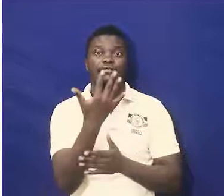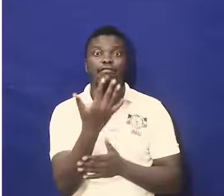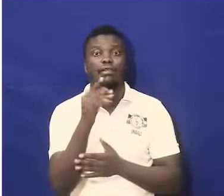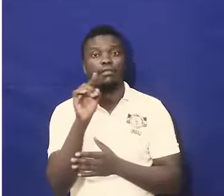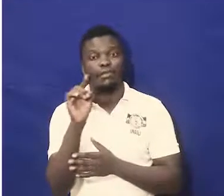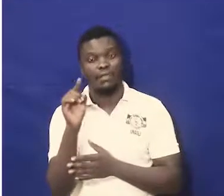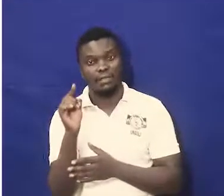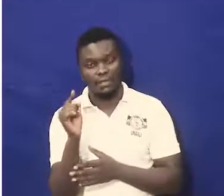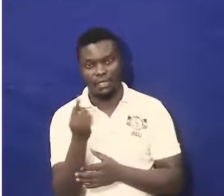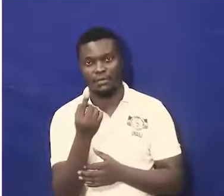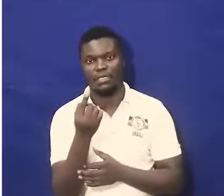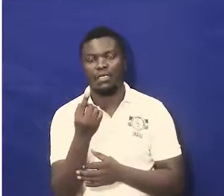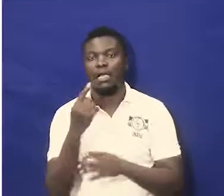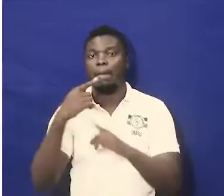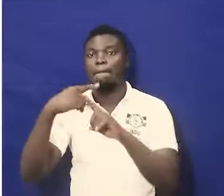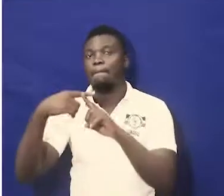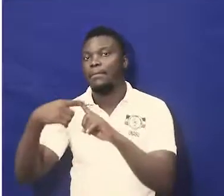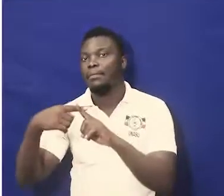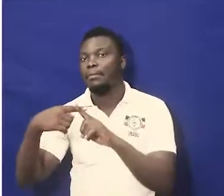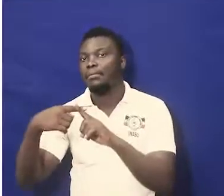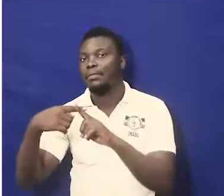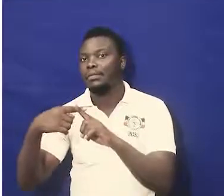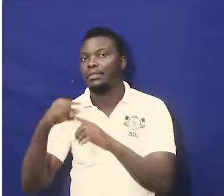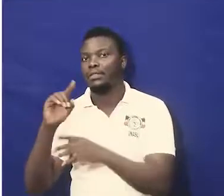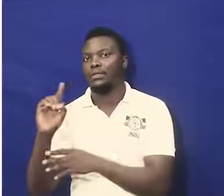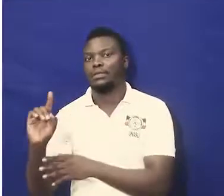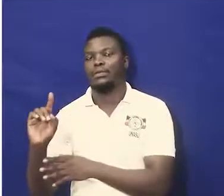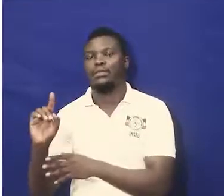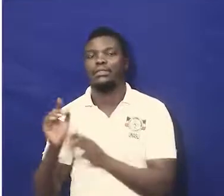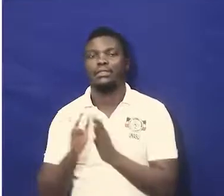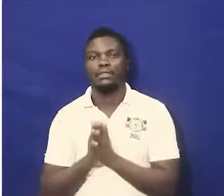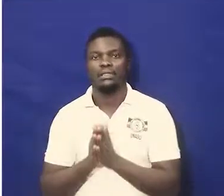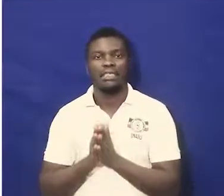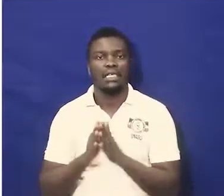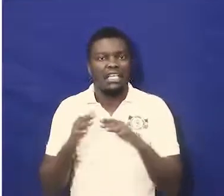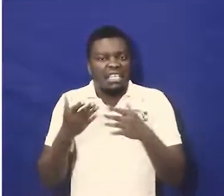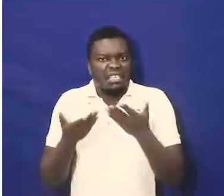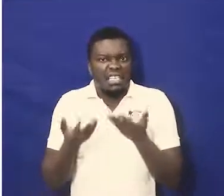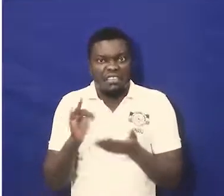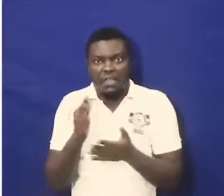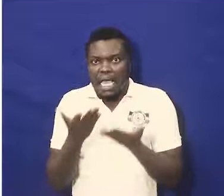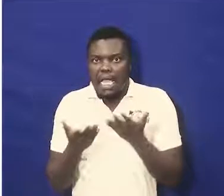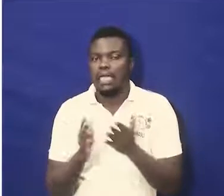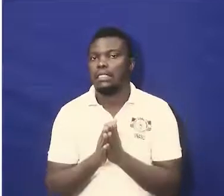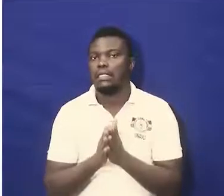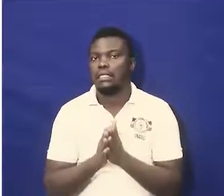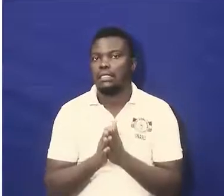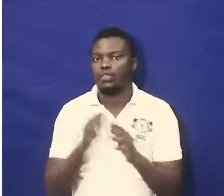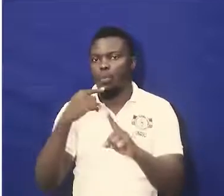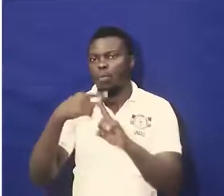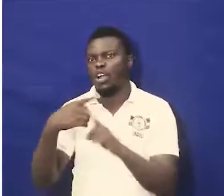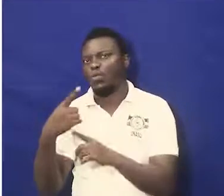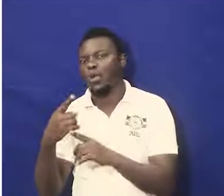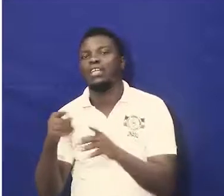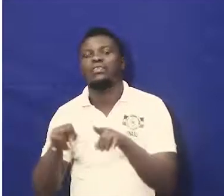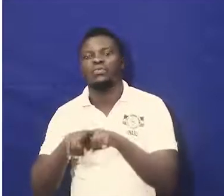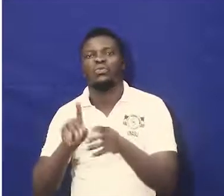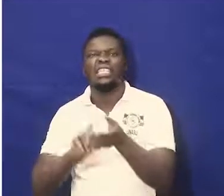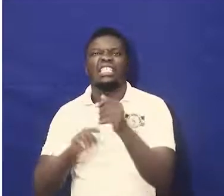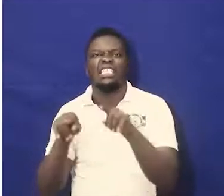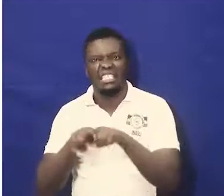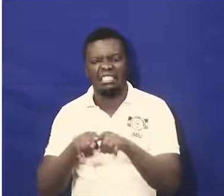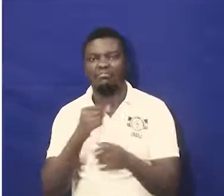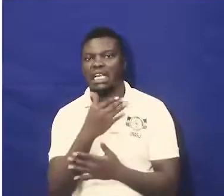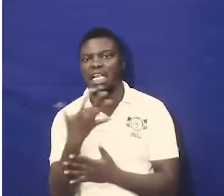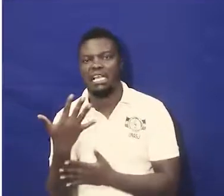65,000 multiplied by 1. But since any number multiplied by 1 remains that number, so we don't have to